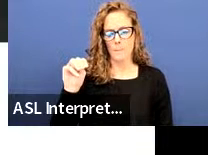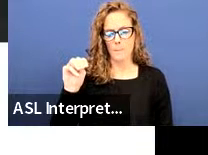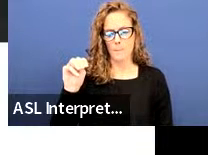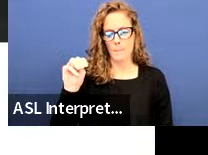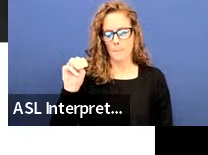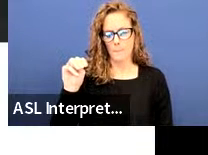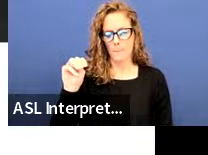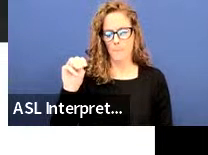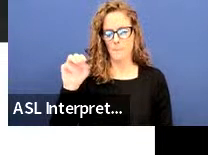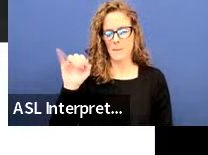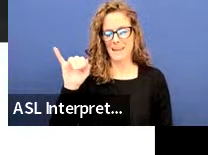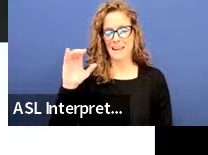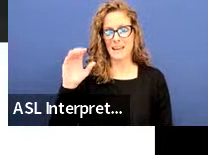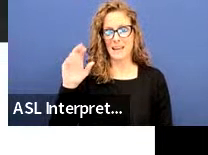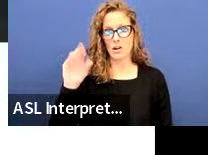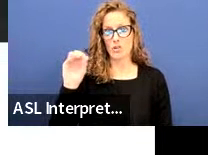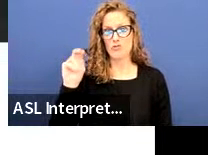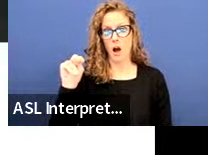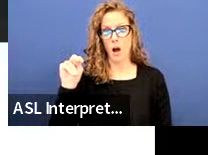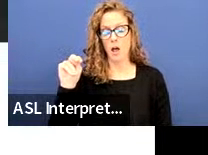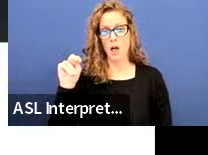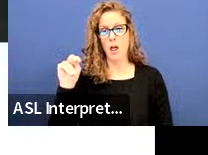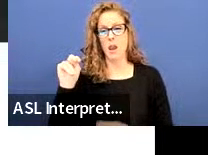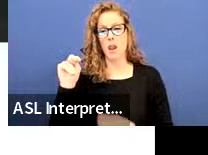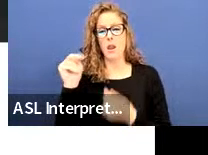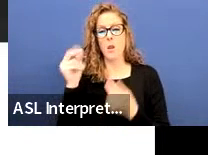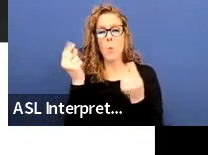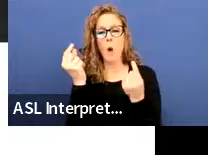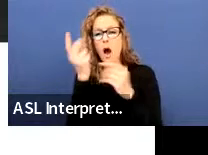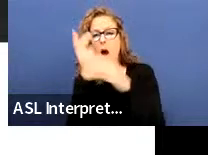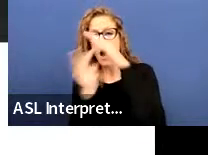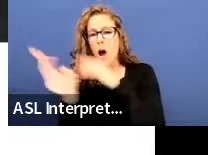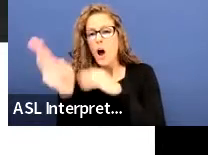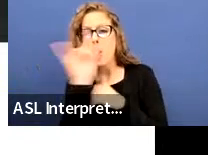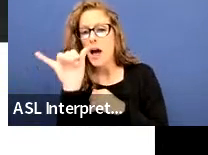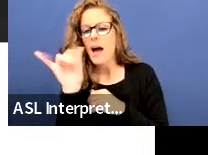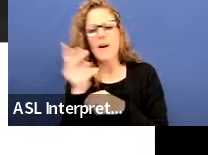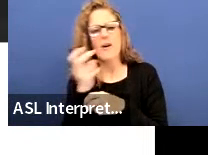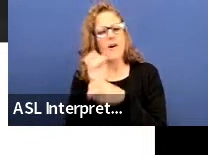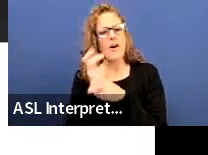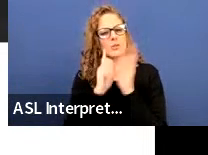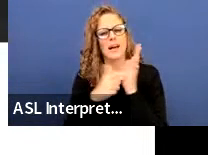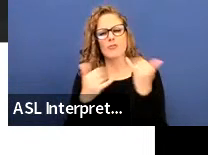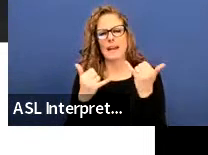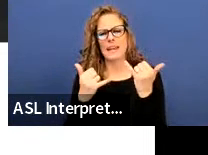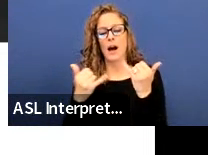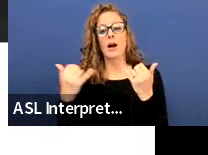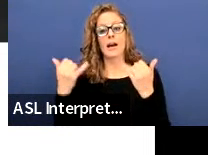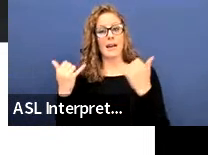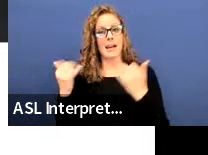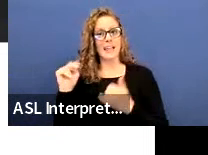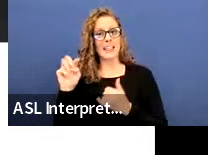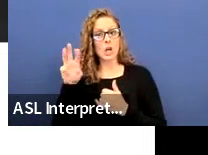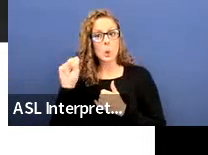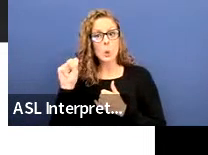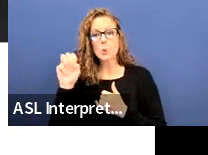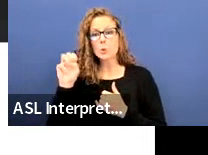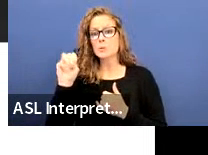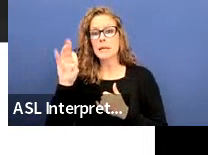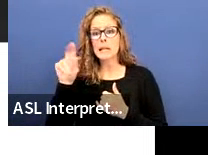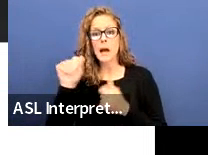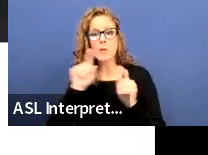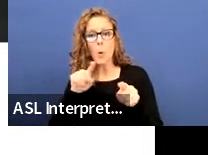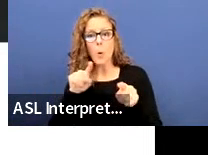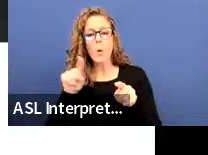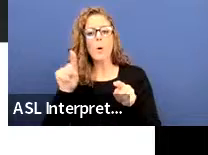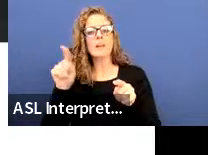There's some early reports, mainly in the media, that it may cause more mild infection, but in my